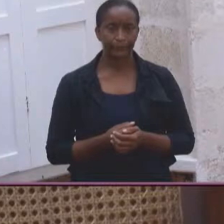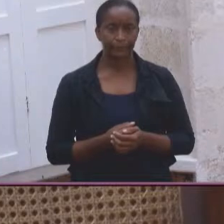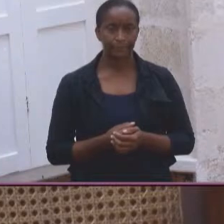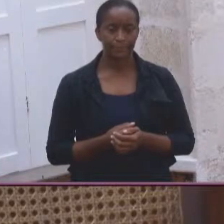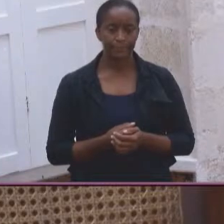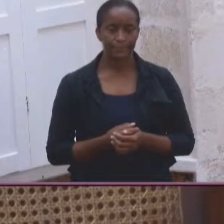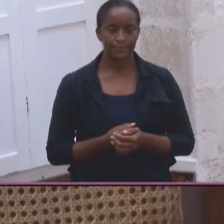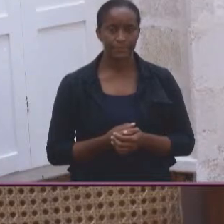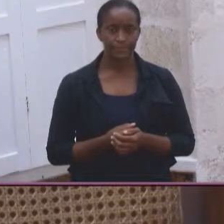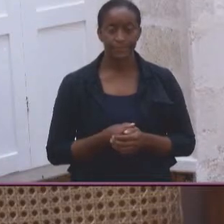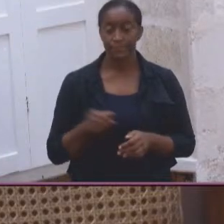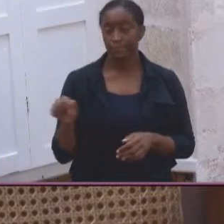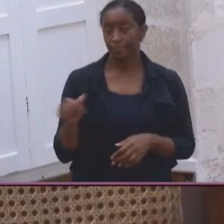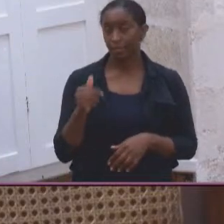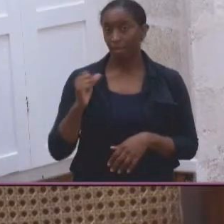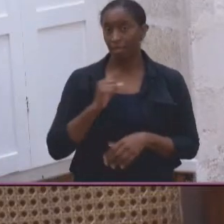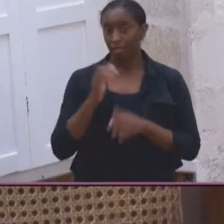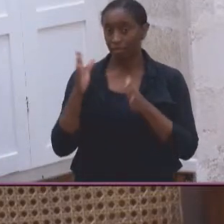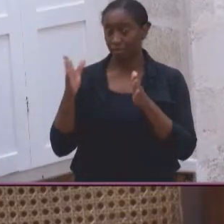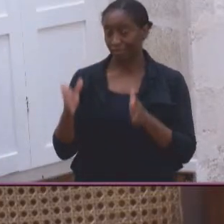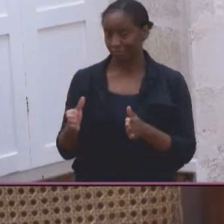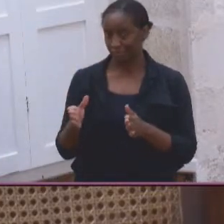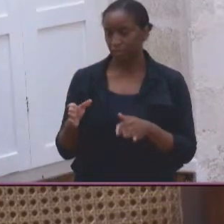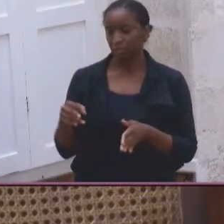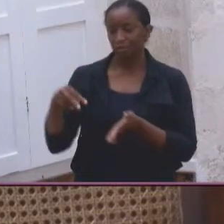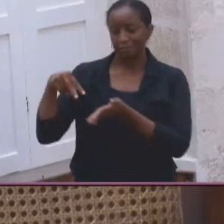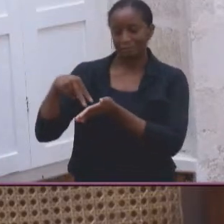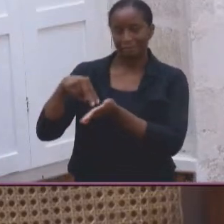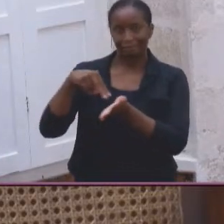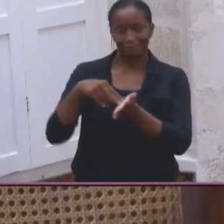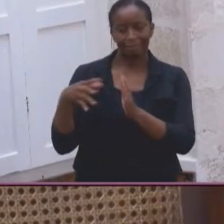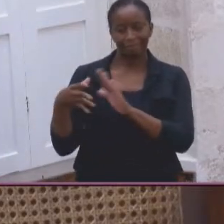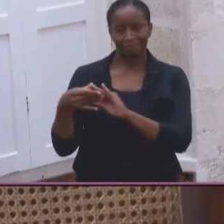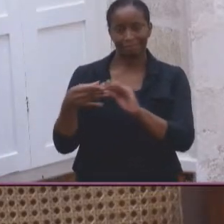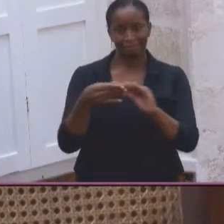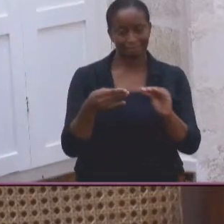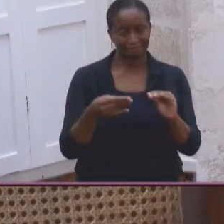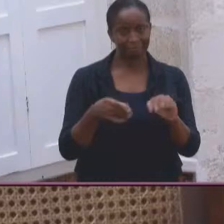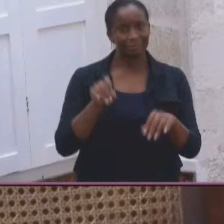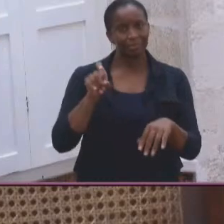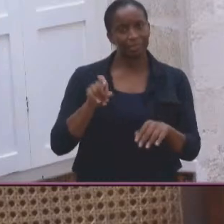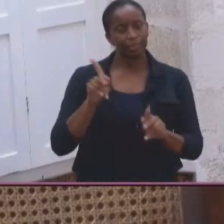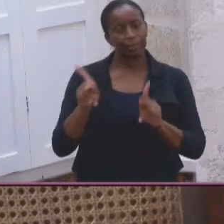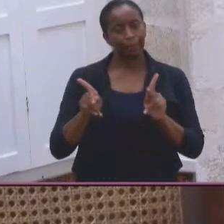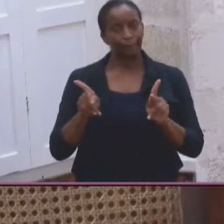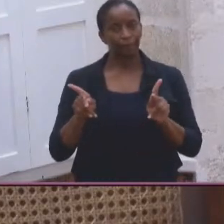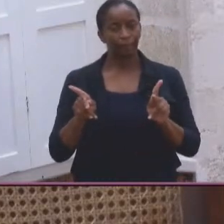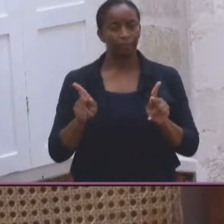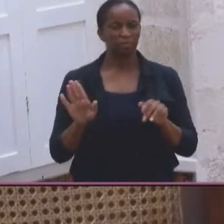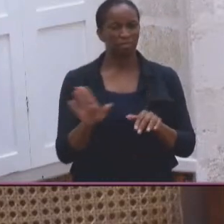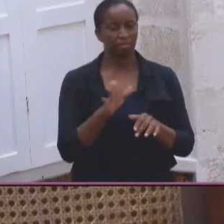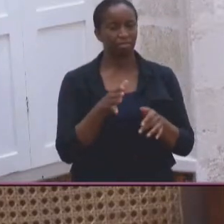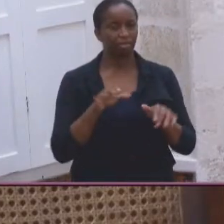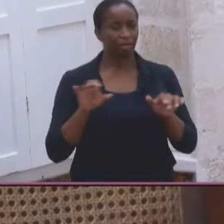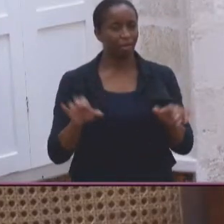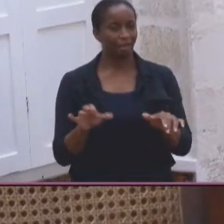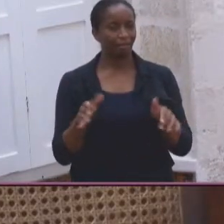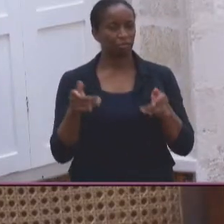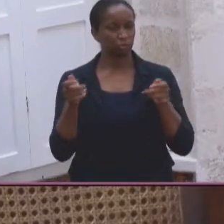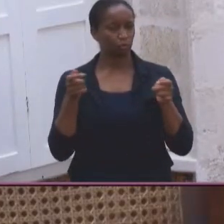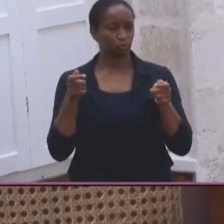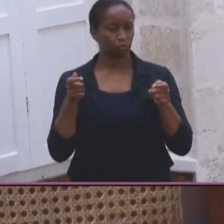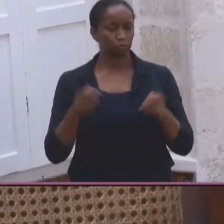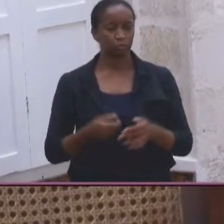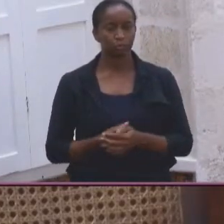rose to speak about discipline and the challenges. I believe another senator spoke about it as